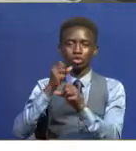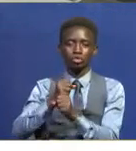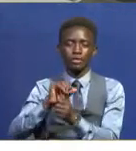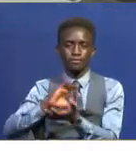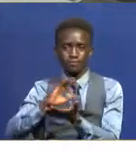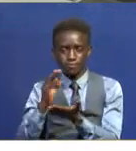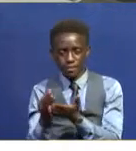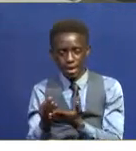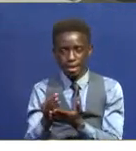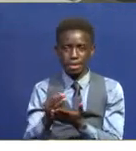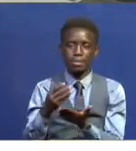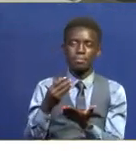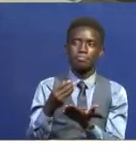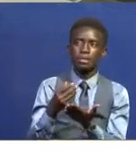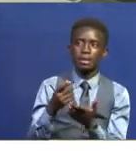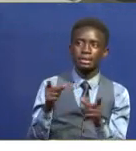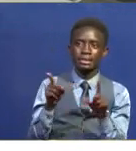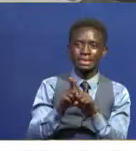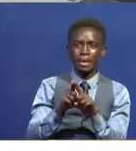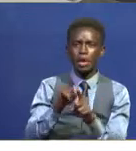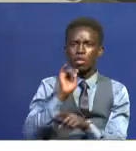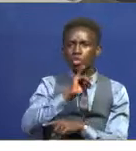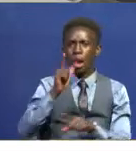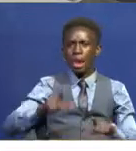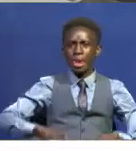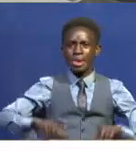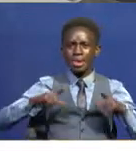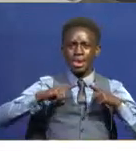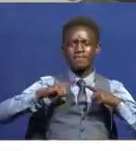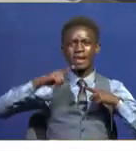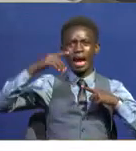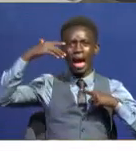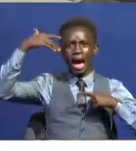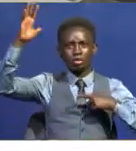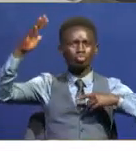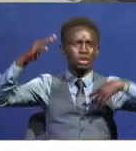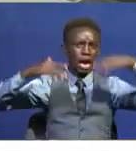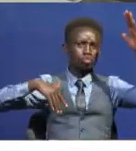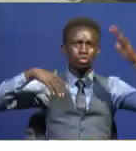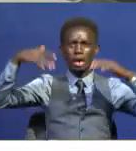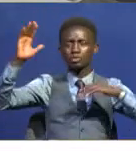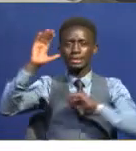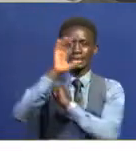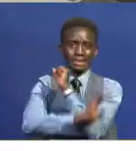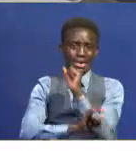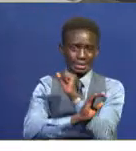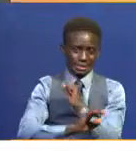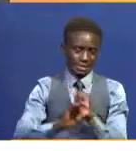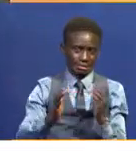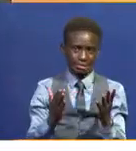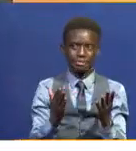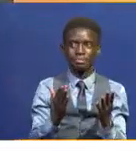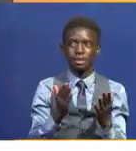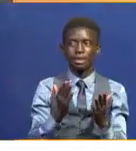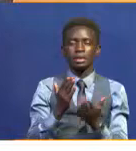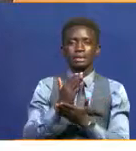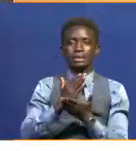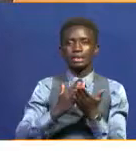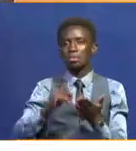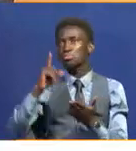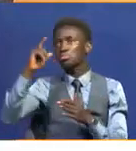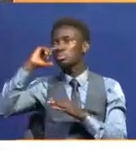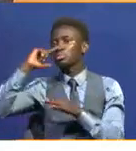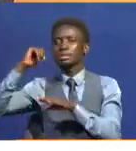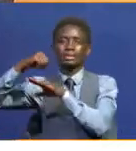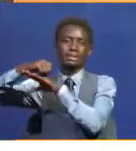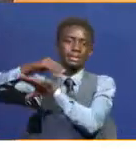diaspora investors who are Kenyans abroad, who are either sending money home, mm-hmm.